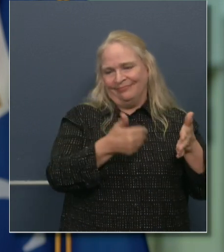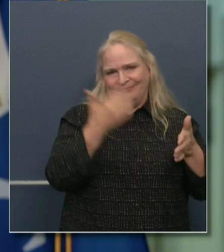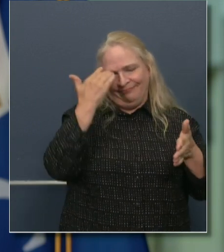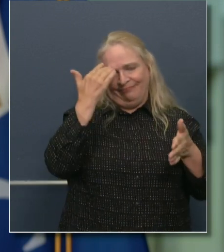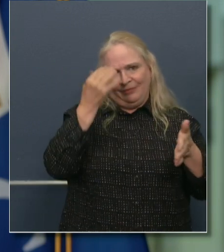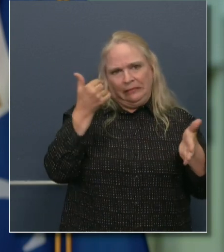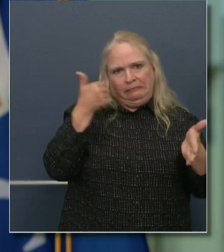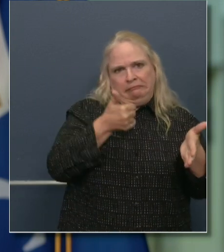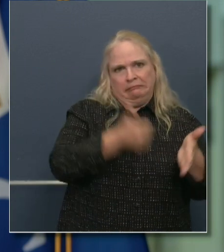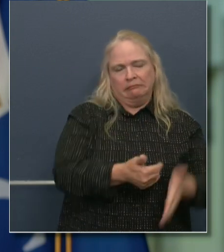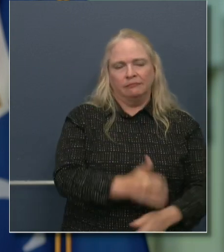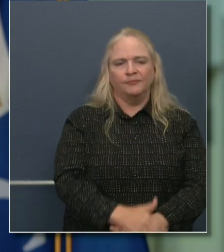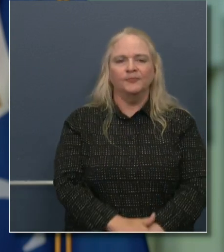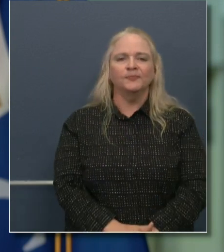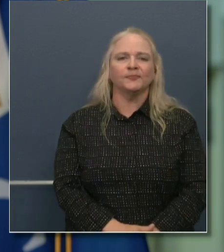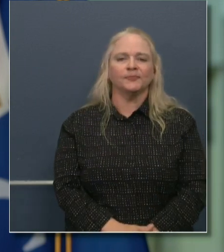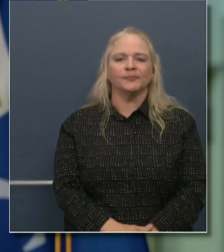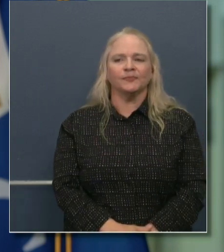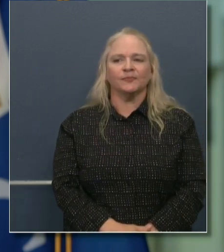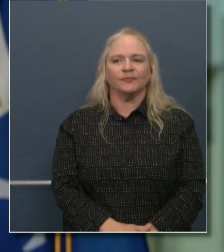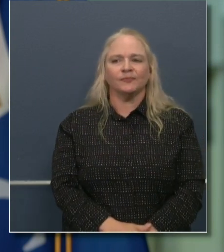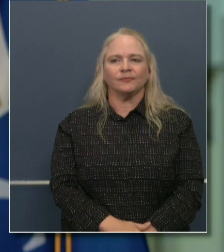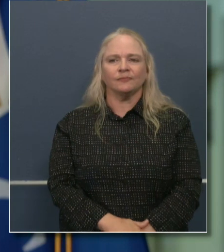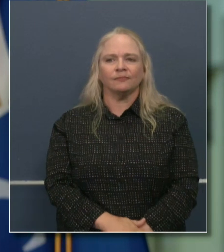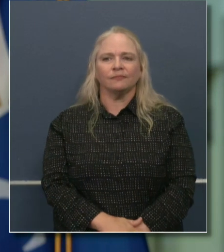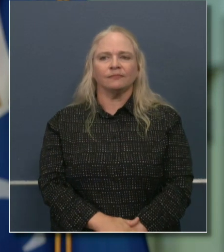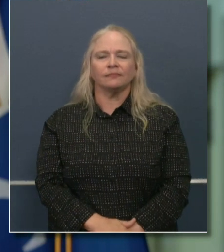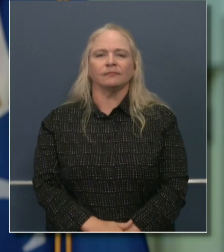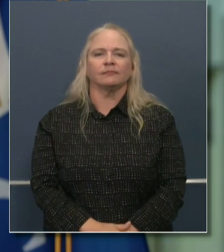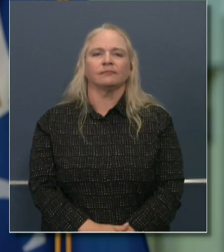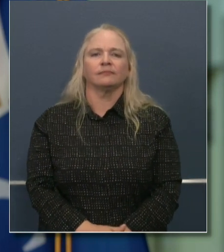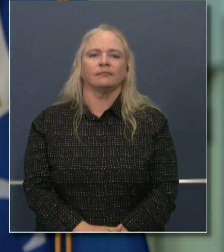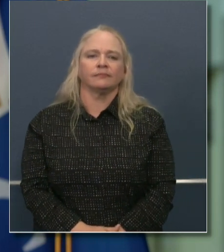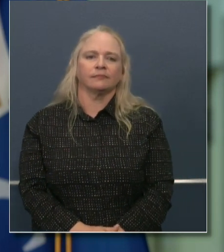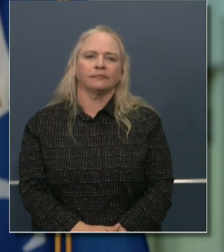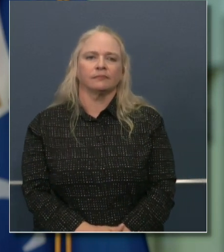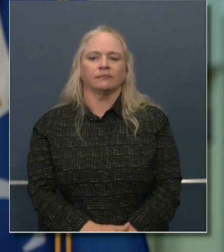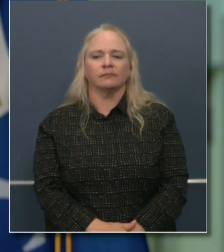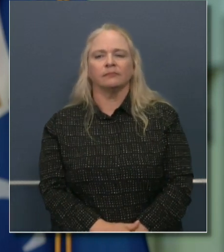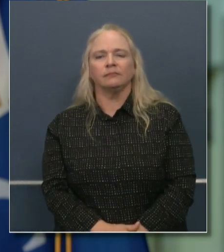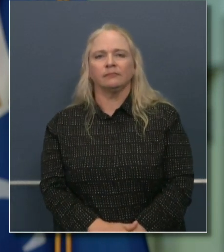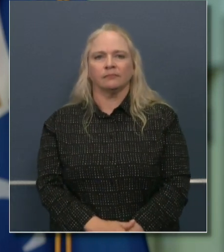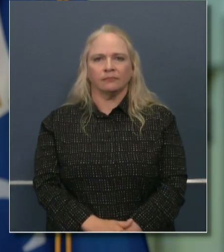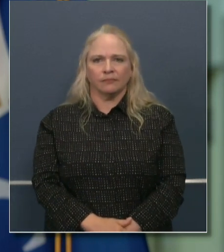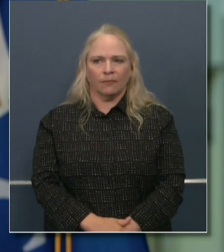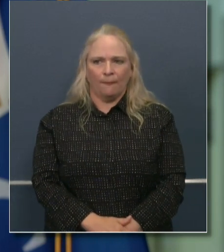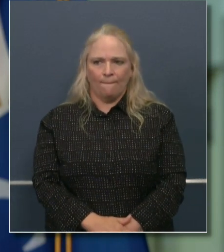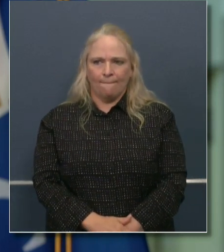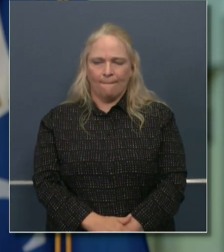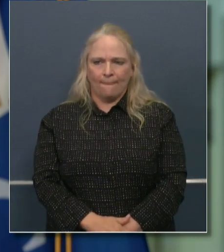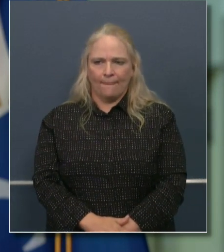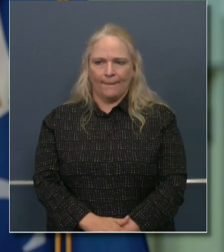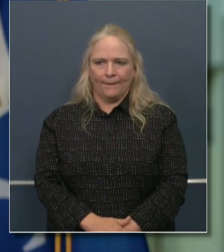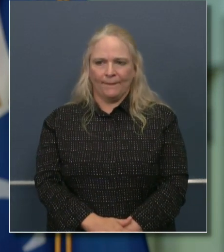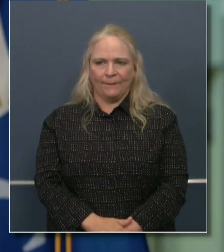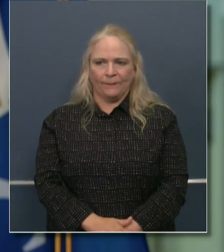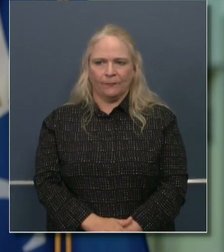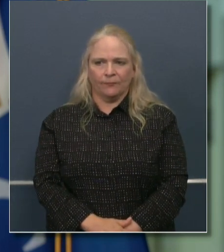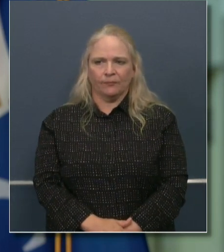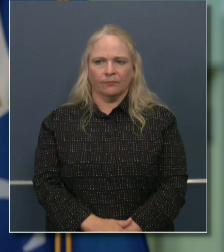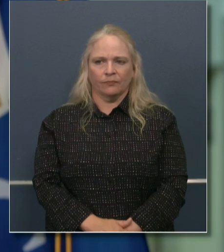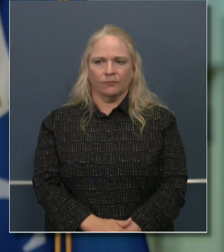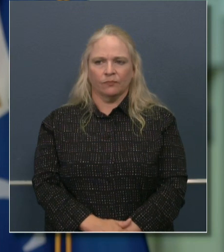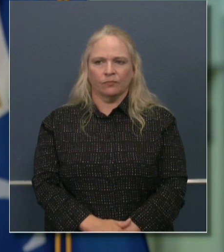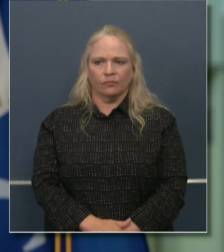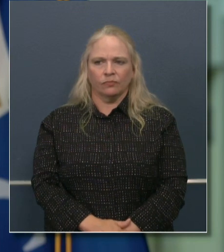Hi, Governor. I understand that you're going to be talking to the subject of testing strategy tomorrow with Dr.